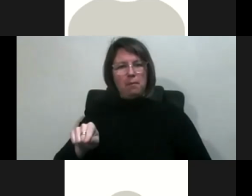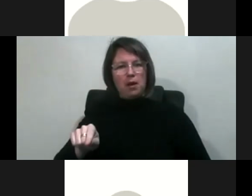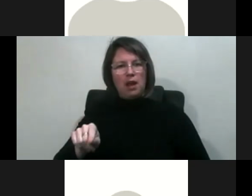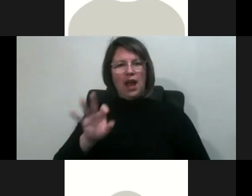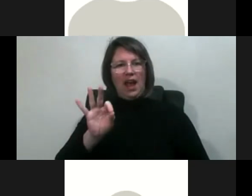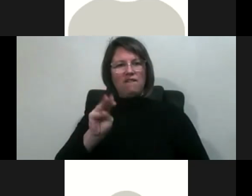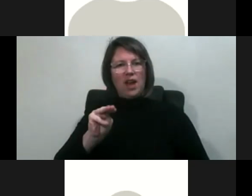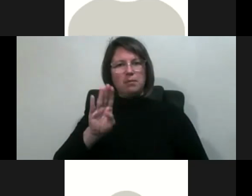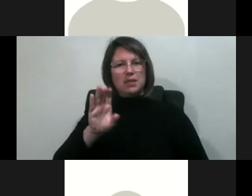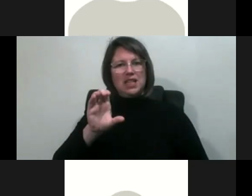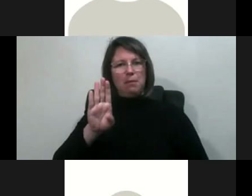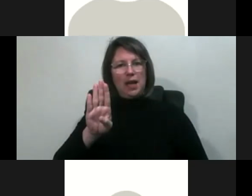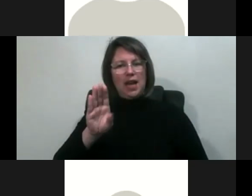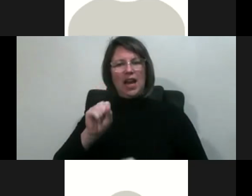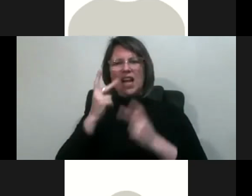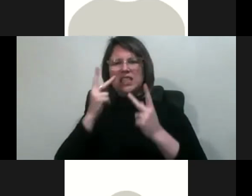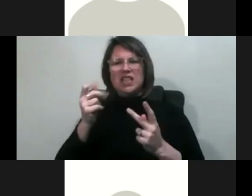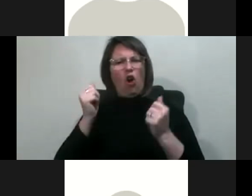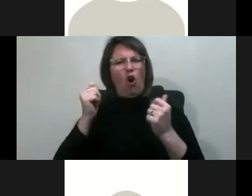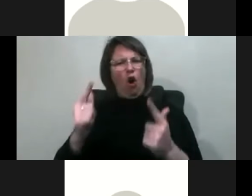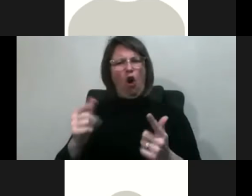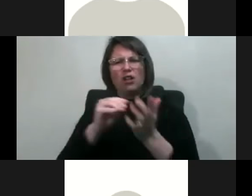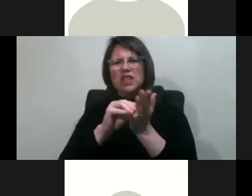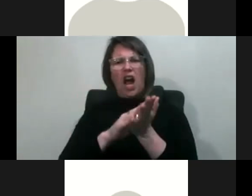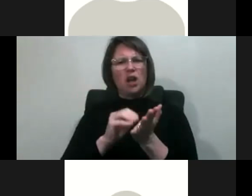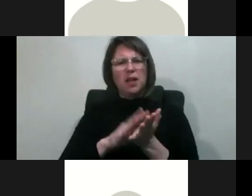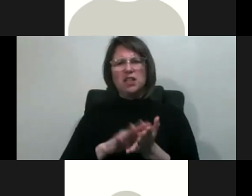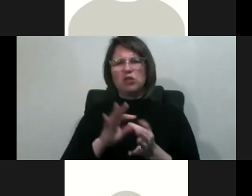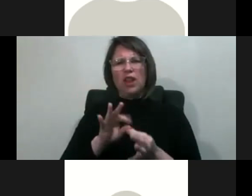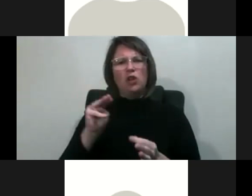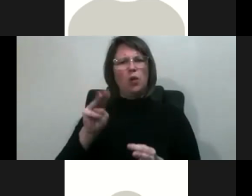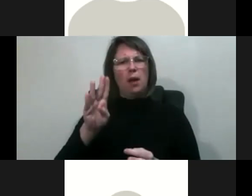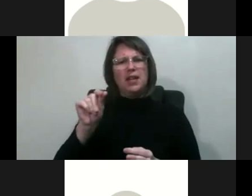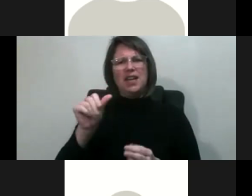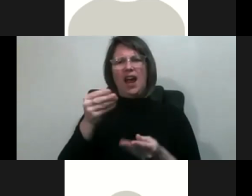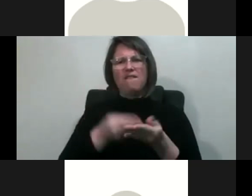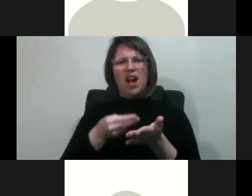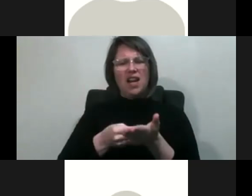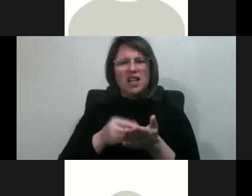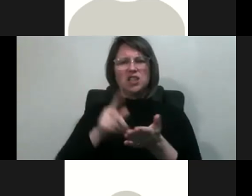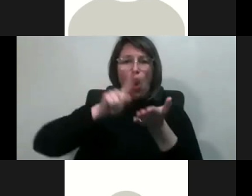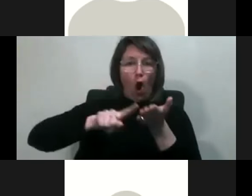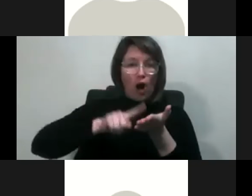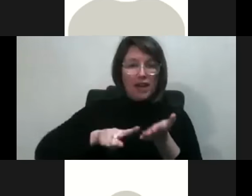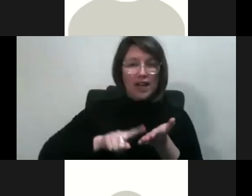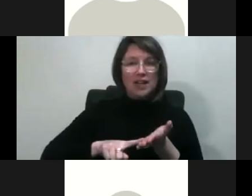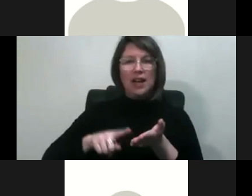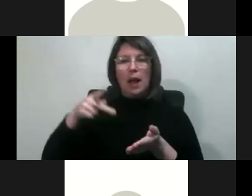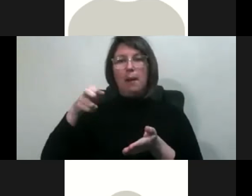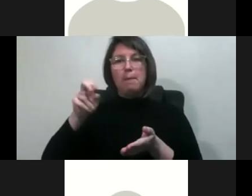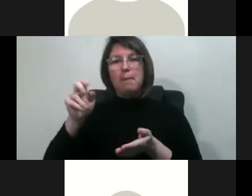FMCB, and you can look at every single document relating to the MBTA finances, whether it's BR audits, our pension